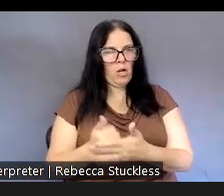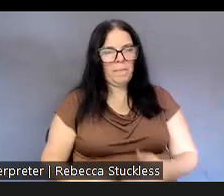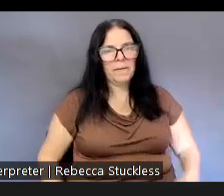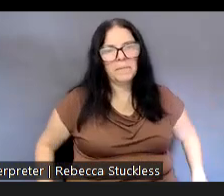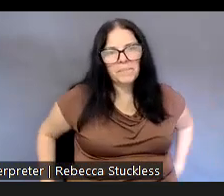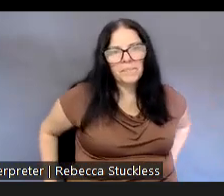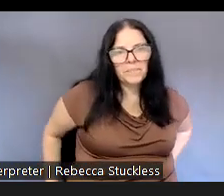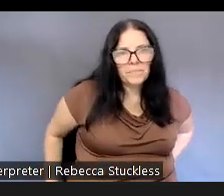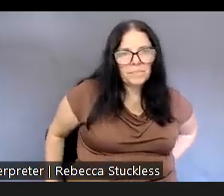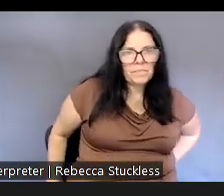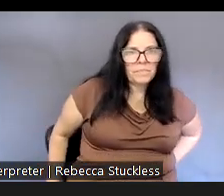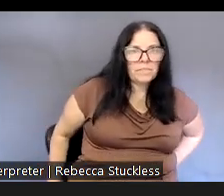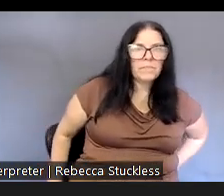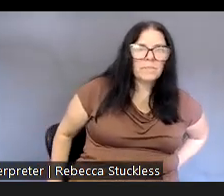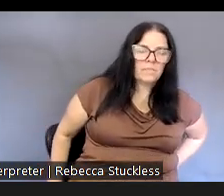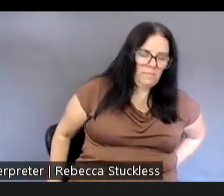And this trend